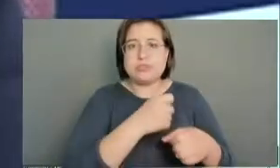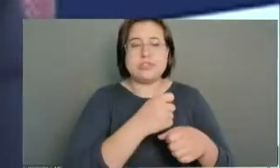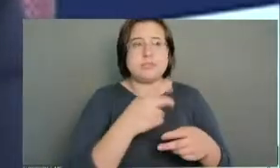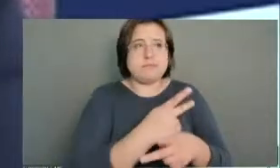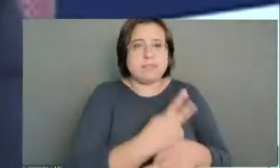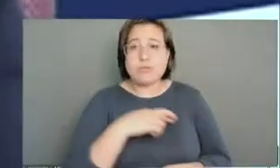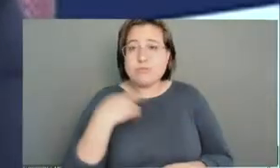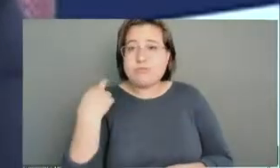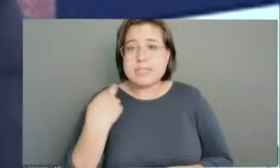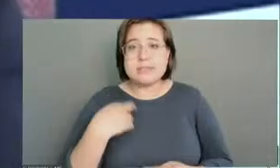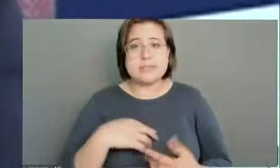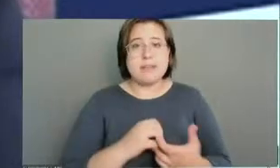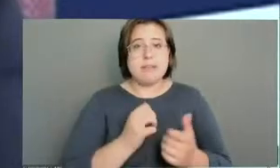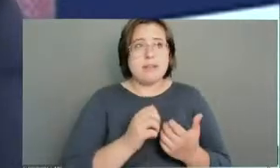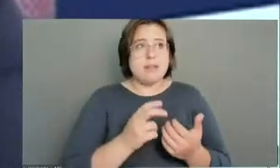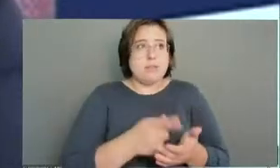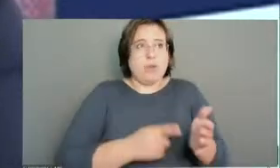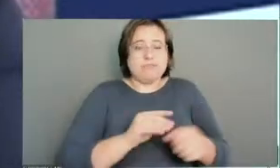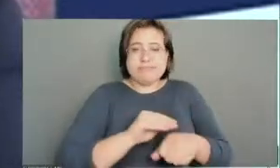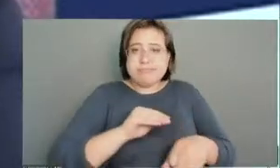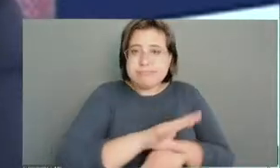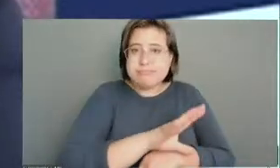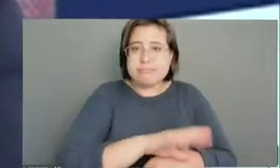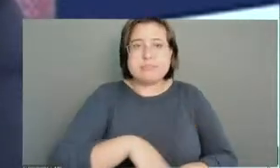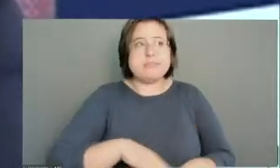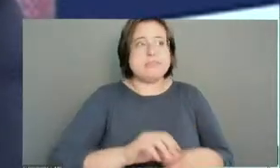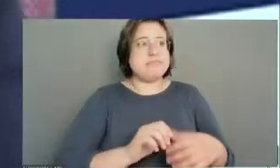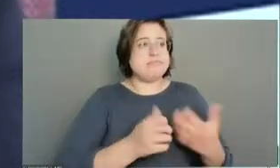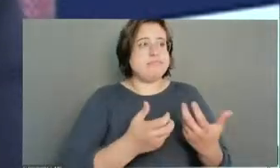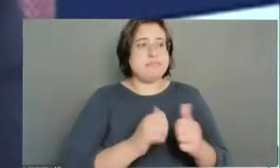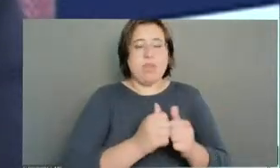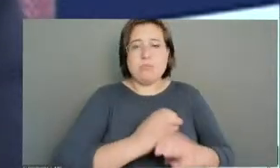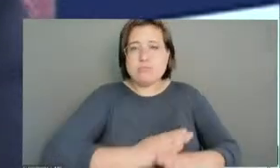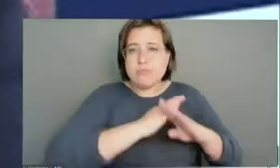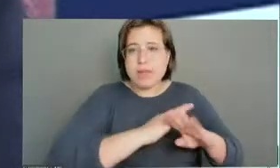well as strategies for treatment and for prevention.